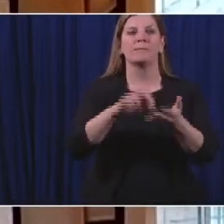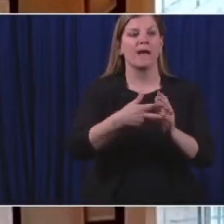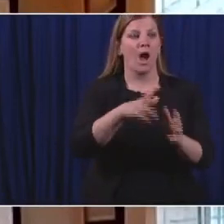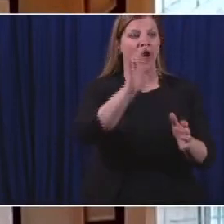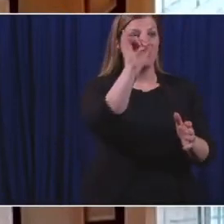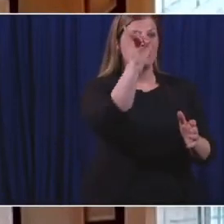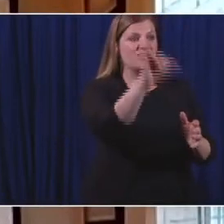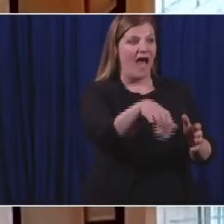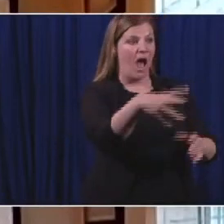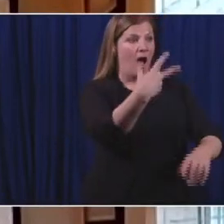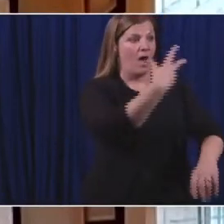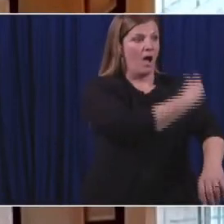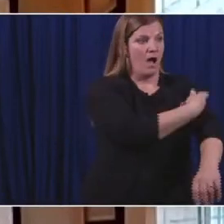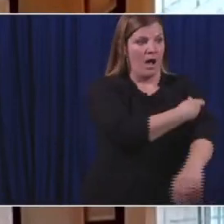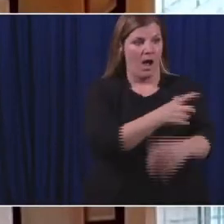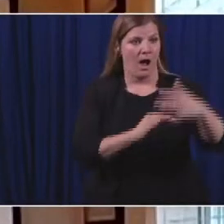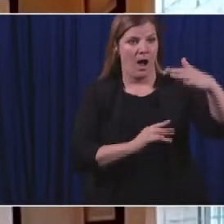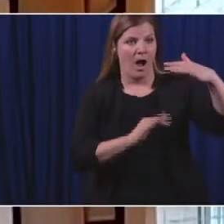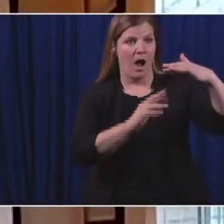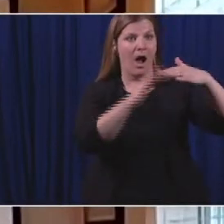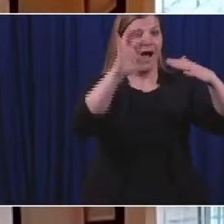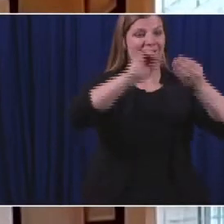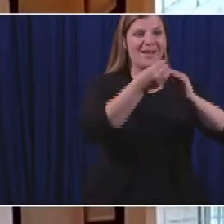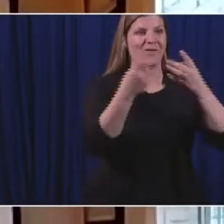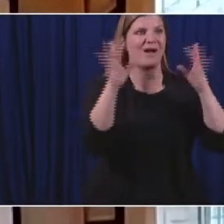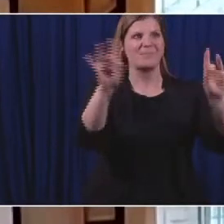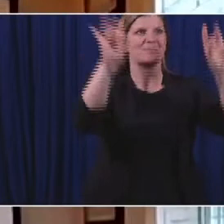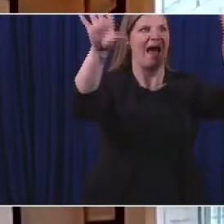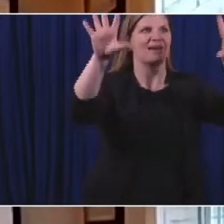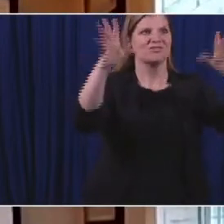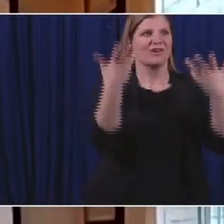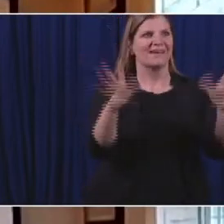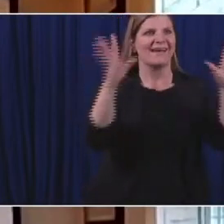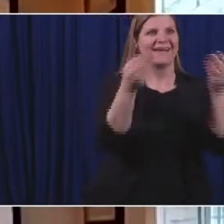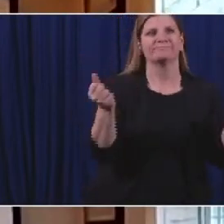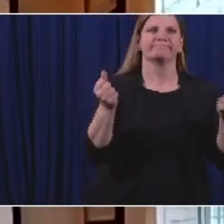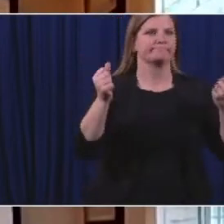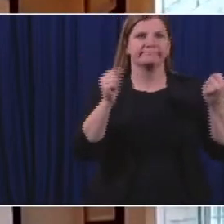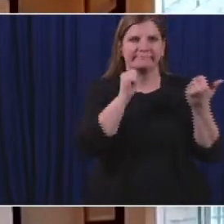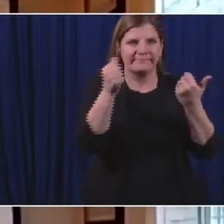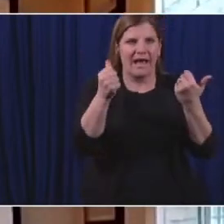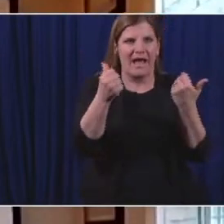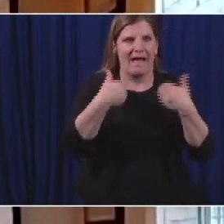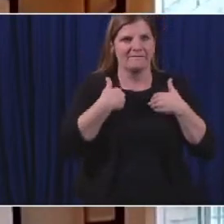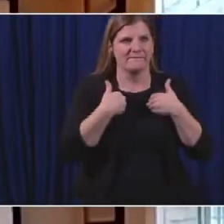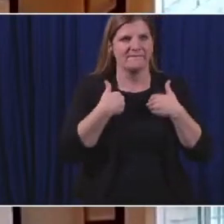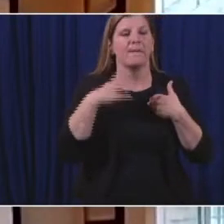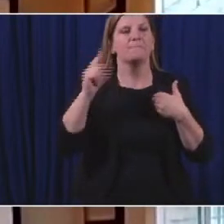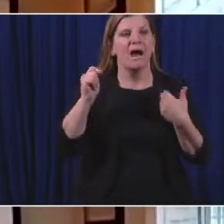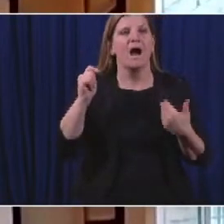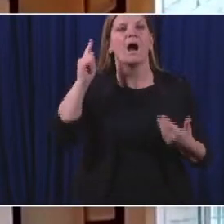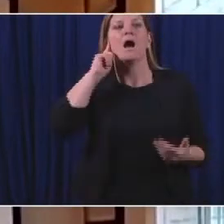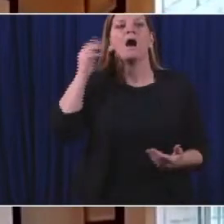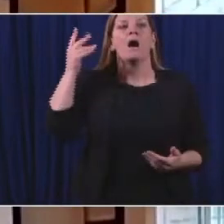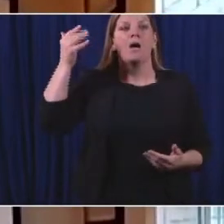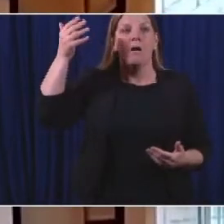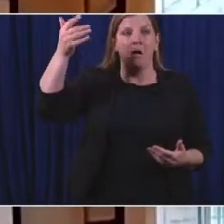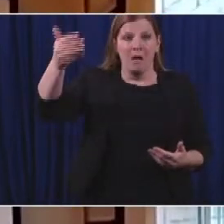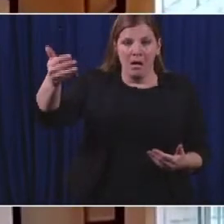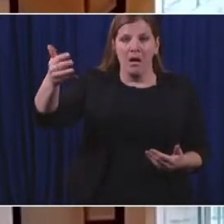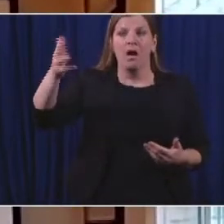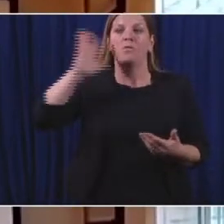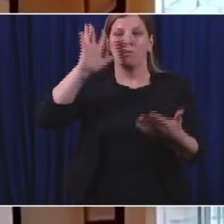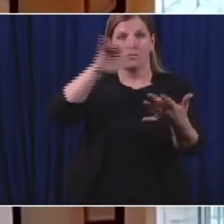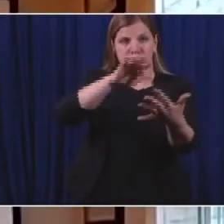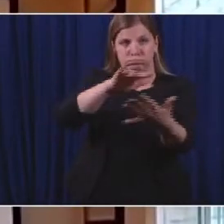very closely with federal authorities so that we will have a good sense of when the population of the